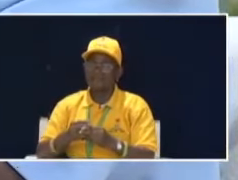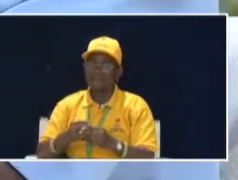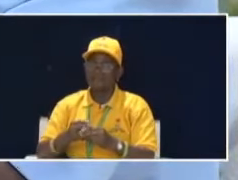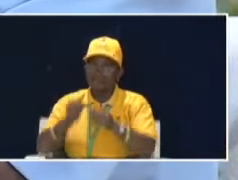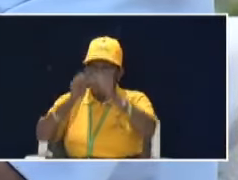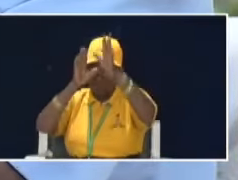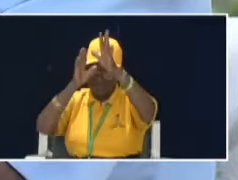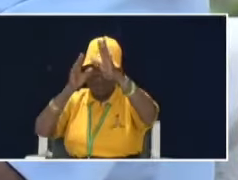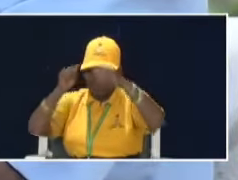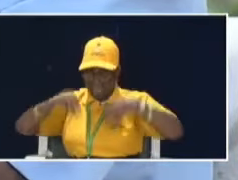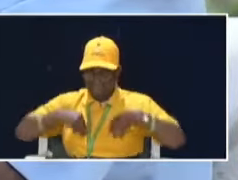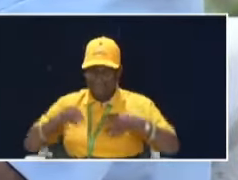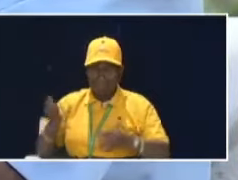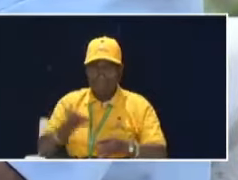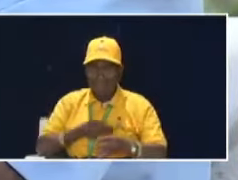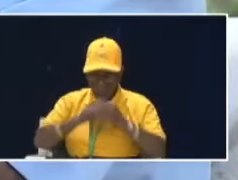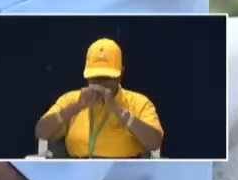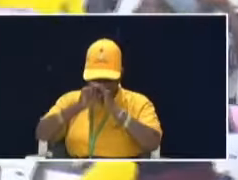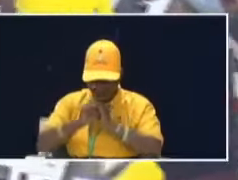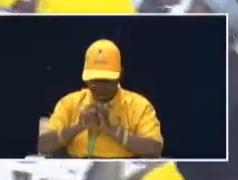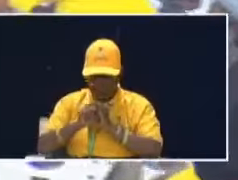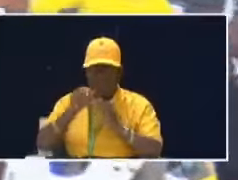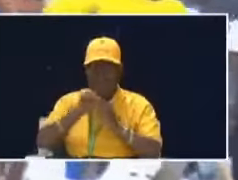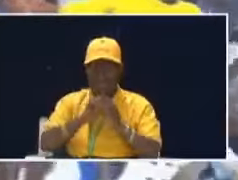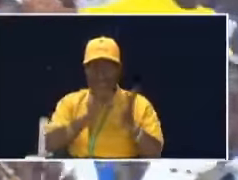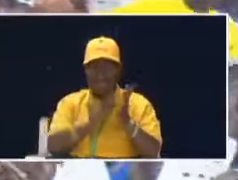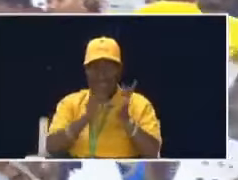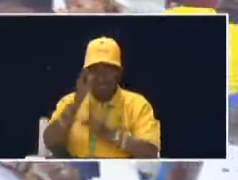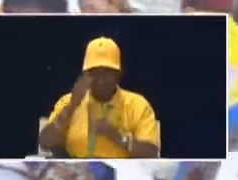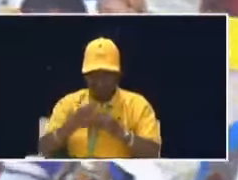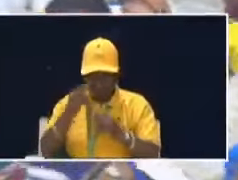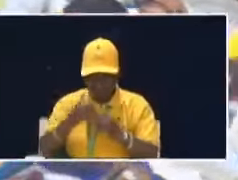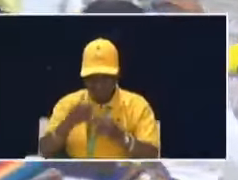Father, accept our worship in Jesus' name.